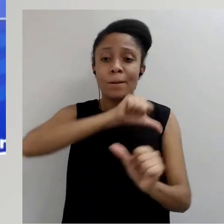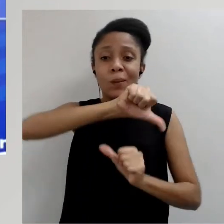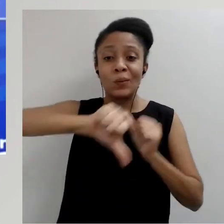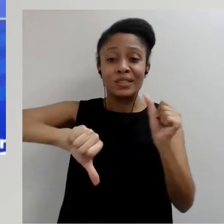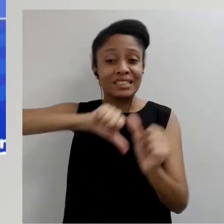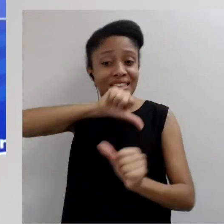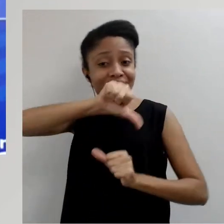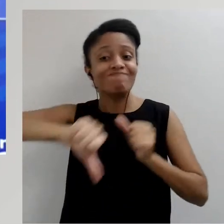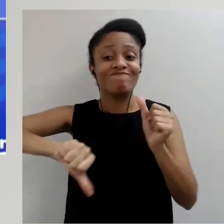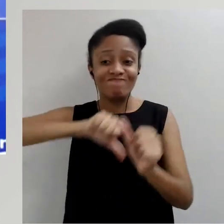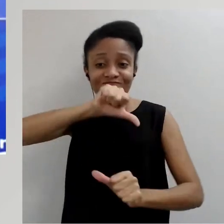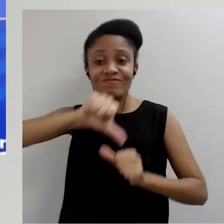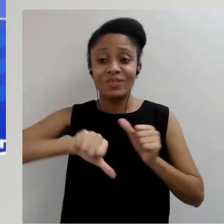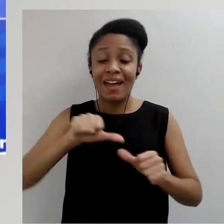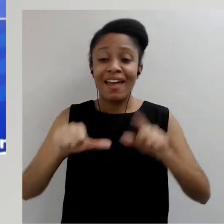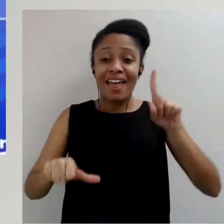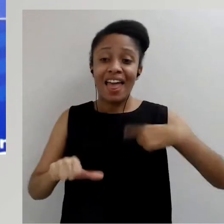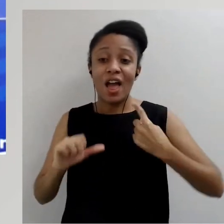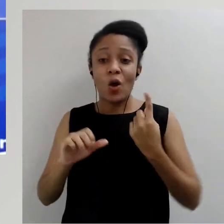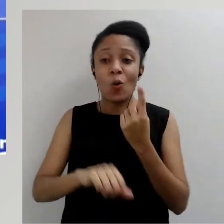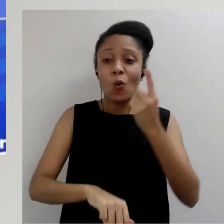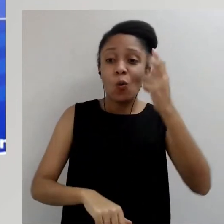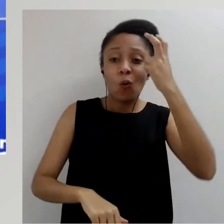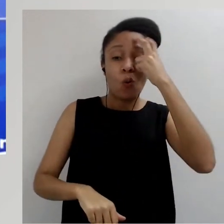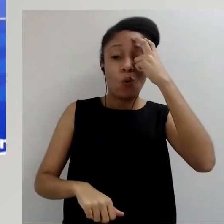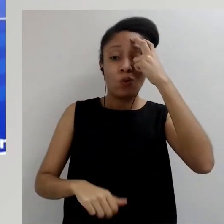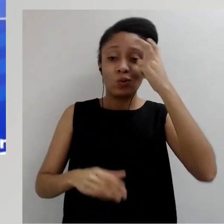to implement these cultural changes.